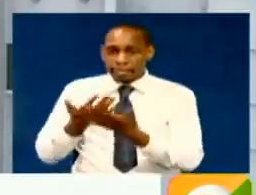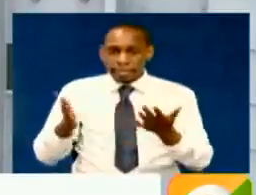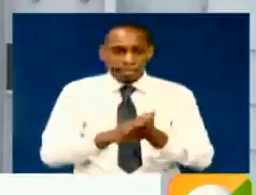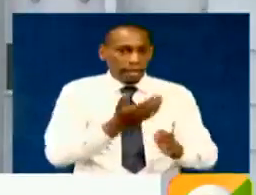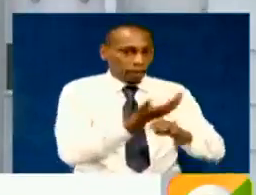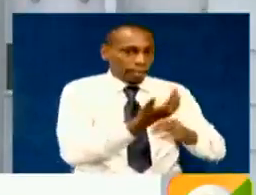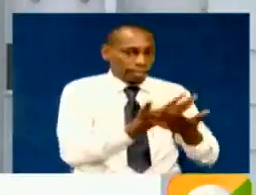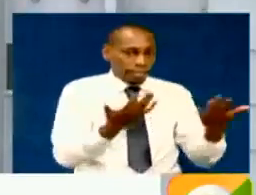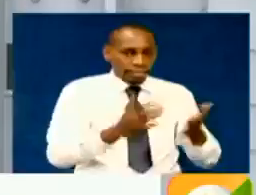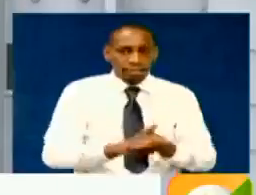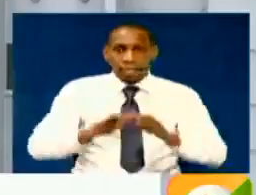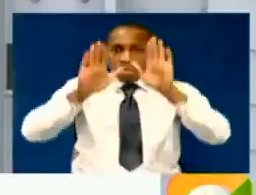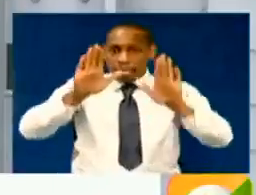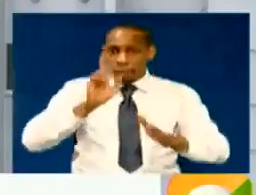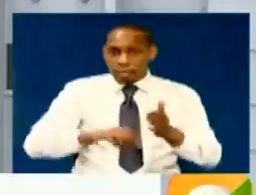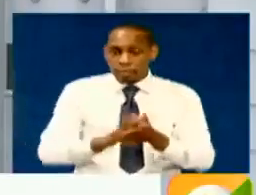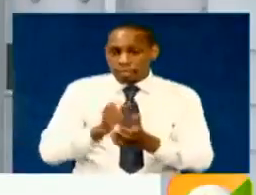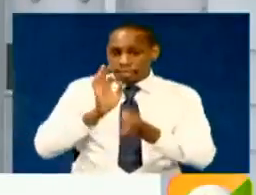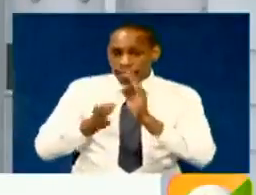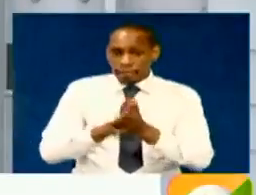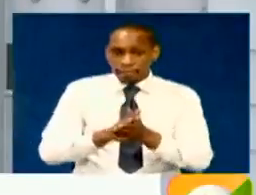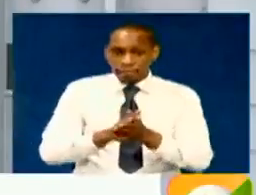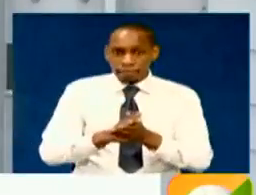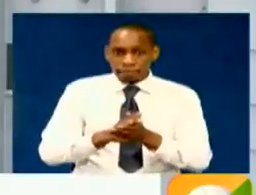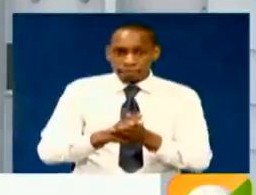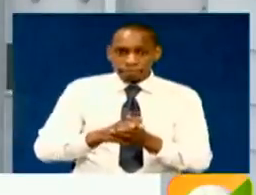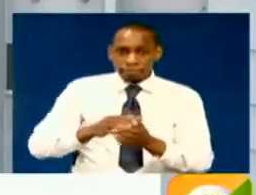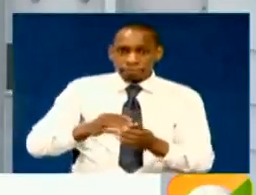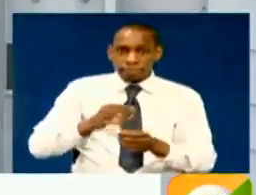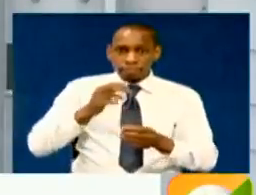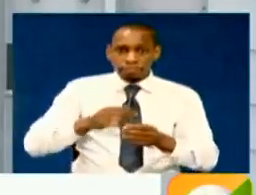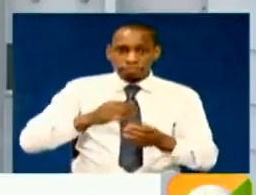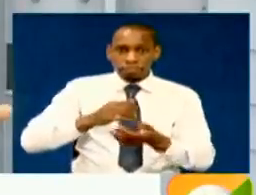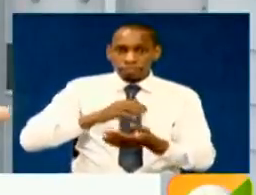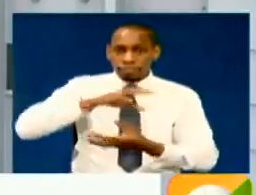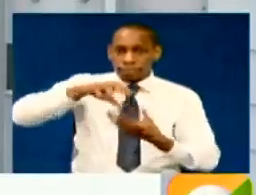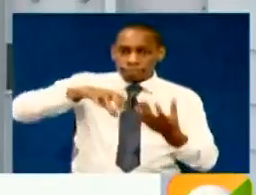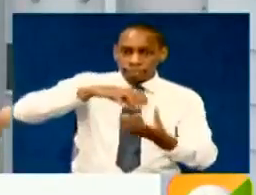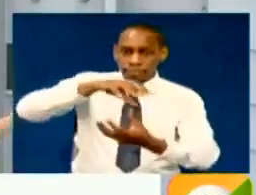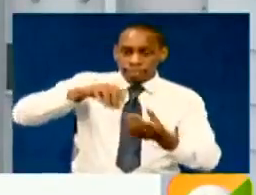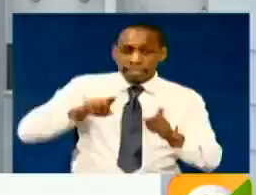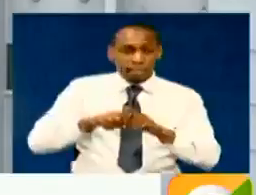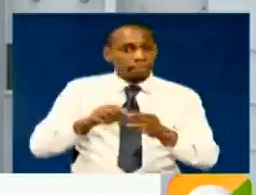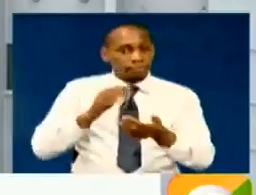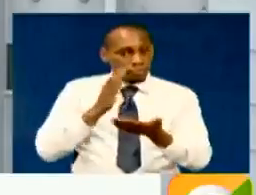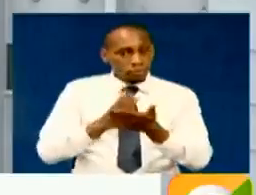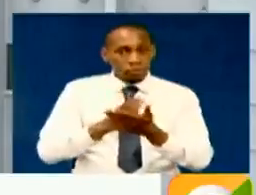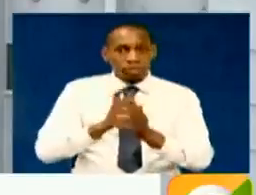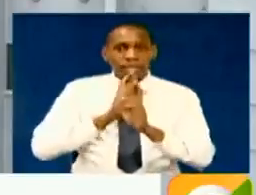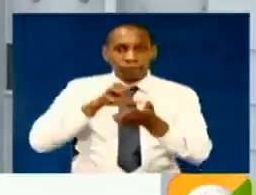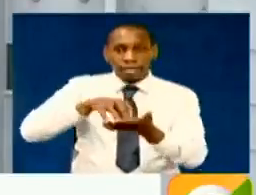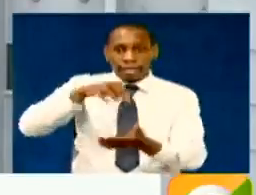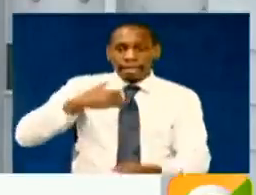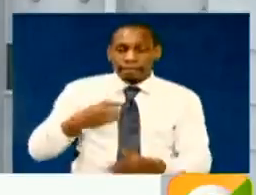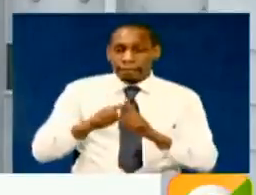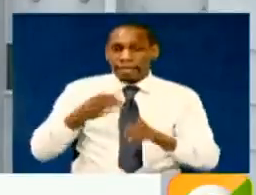versa. It matters whether you fold the mixture gently or beat it. Granted, you will still end up with a cake, but it may